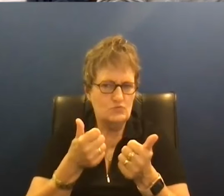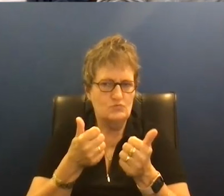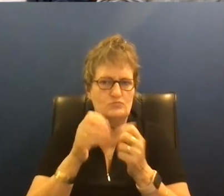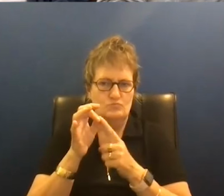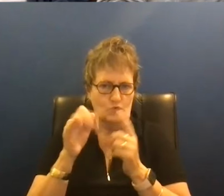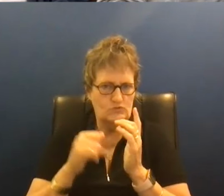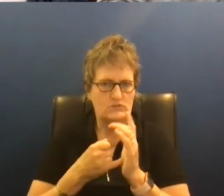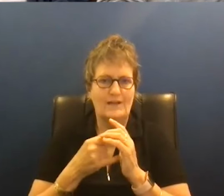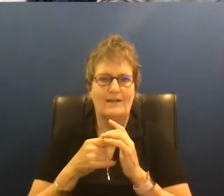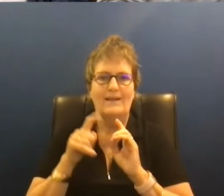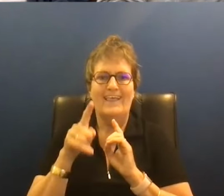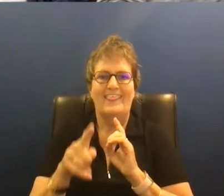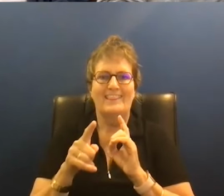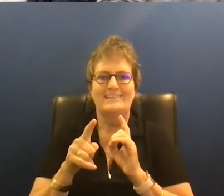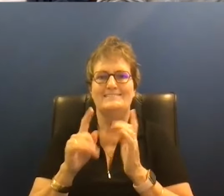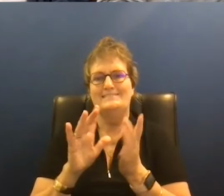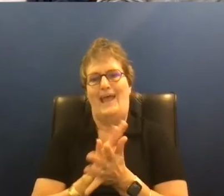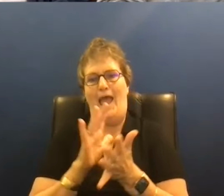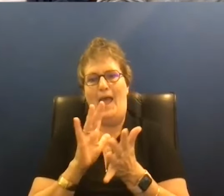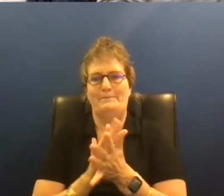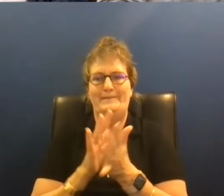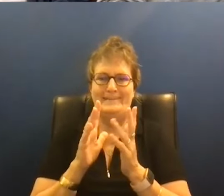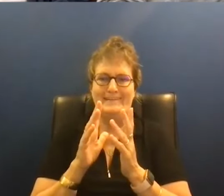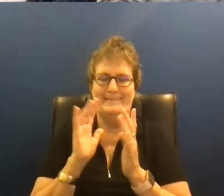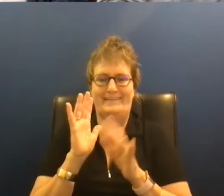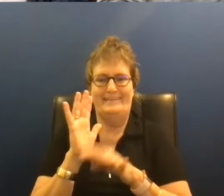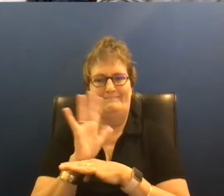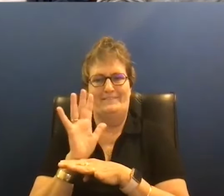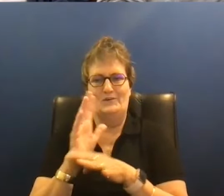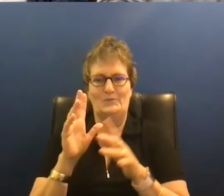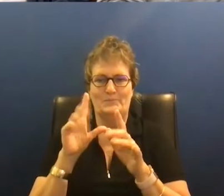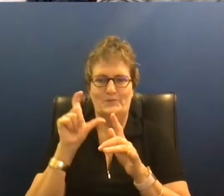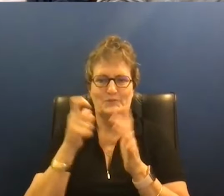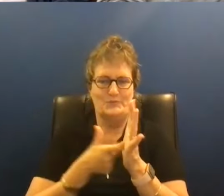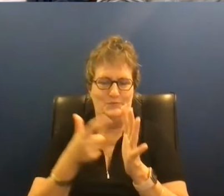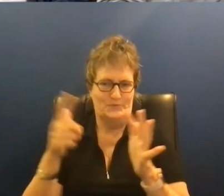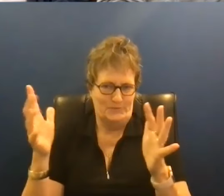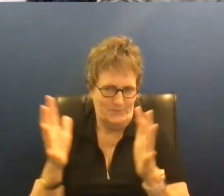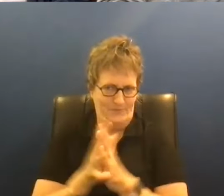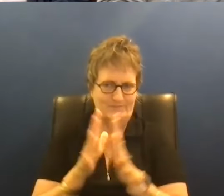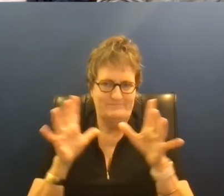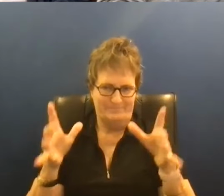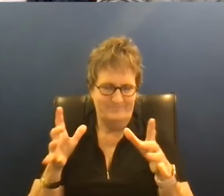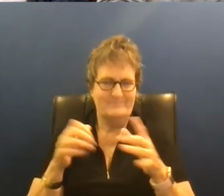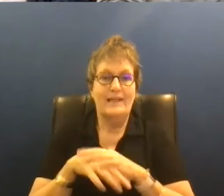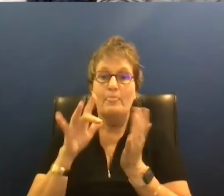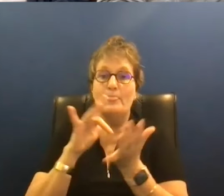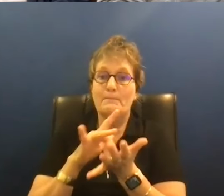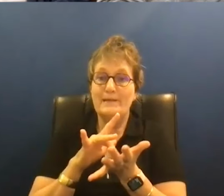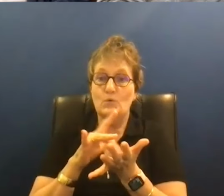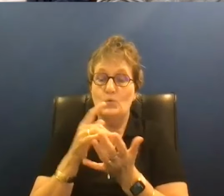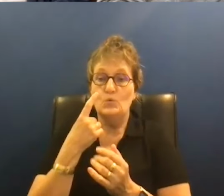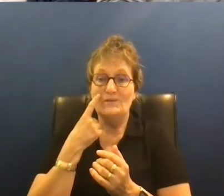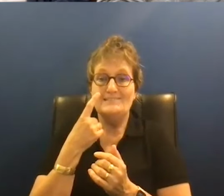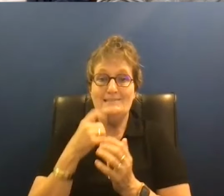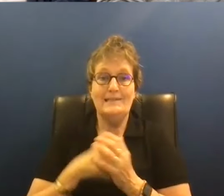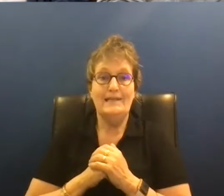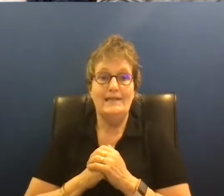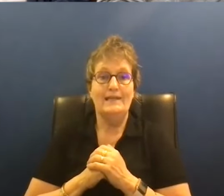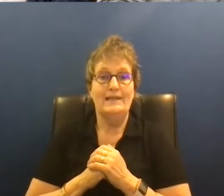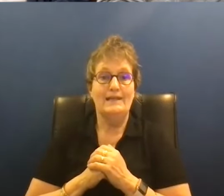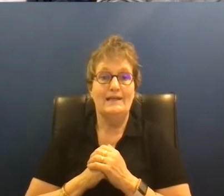the Happy Film crew. And in the middle, you can see it's